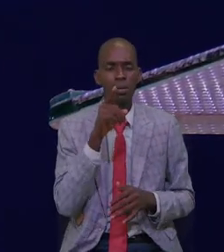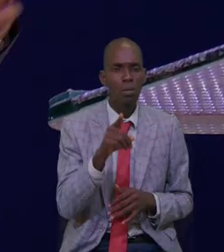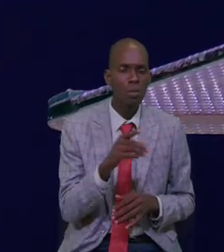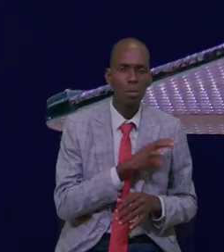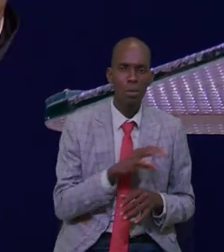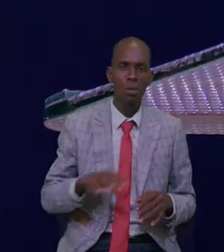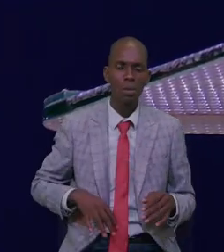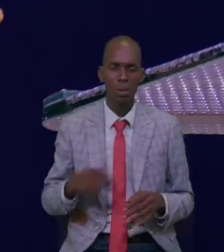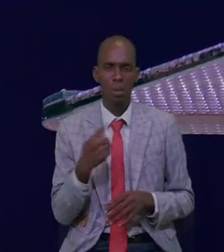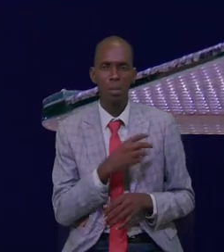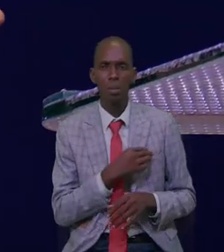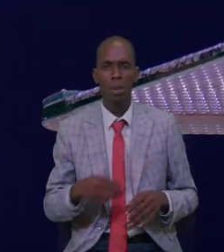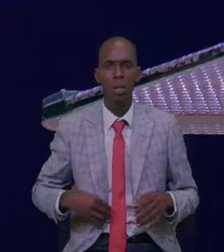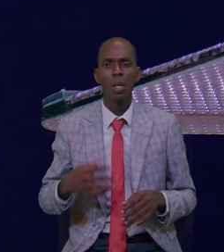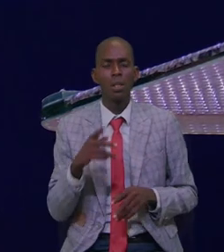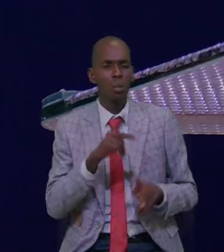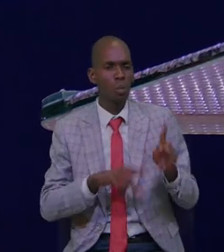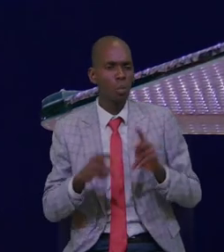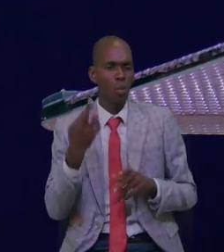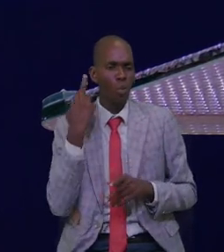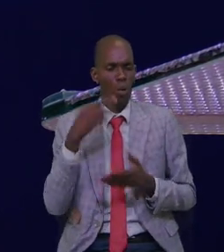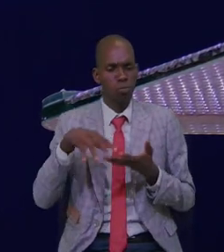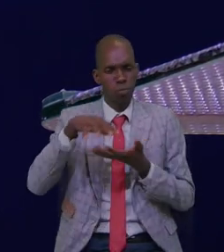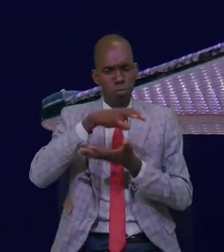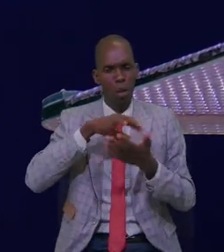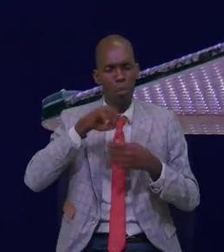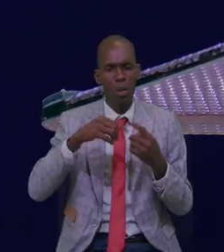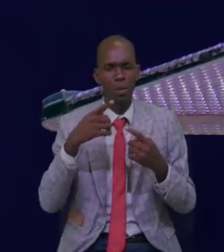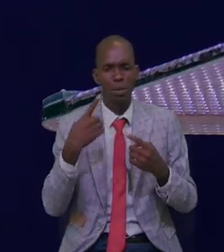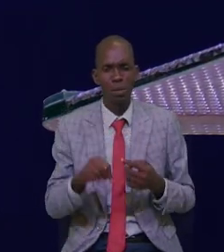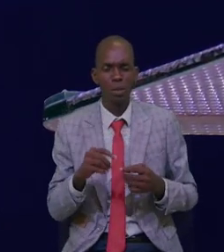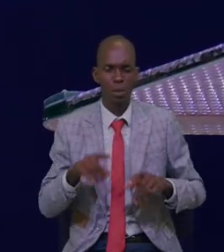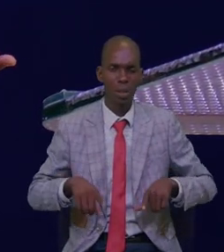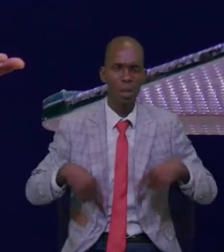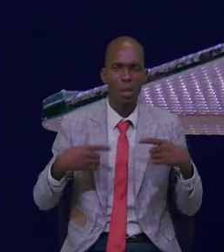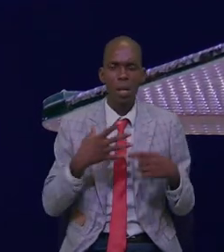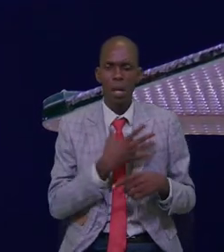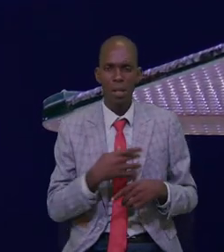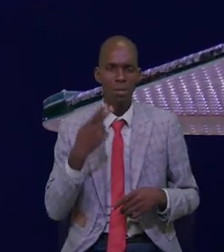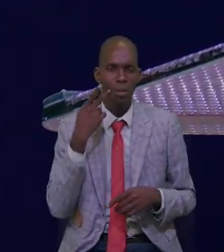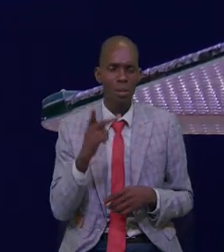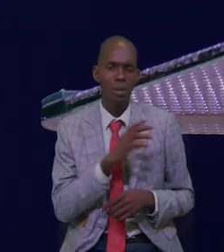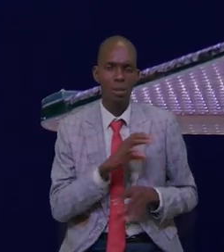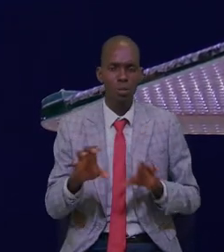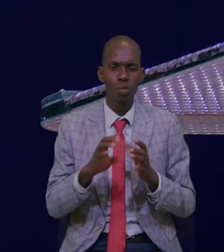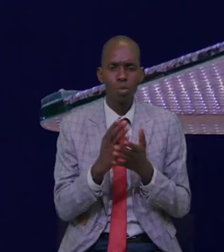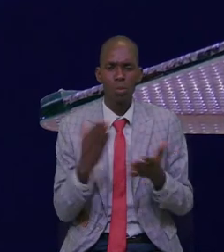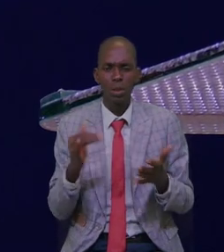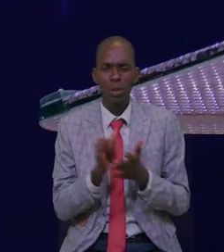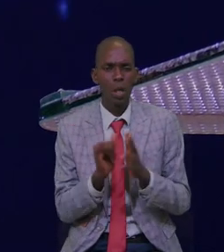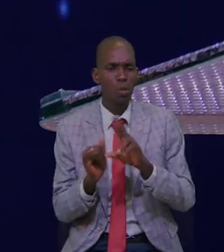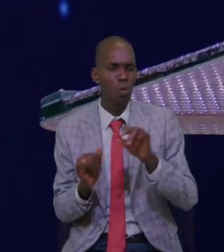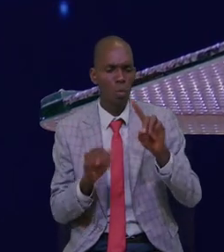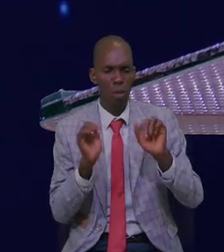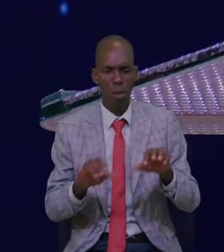were confused about their understanding of his life. And yet they saw him doing things that no man ever did. Saving